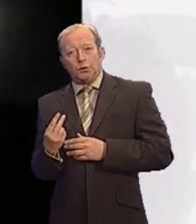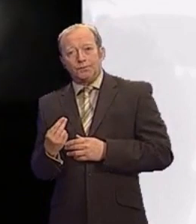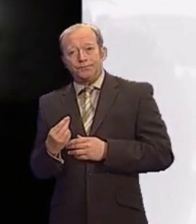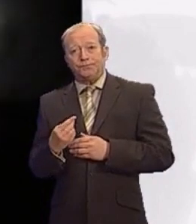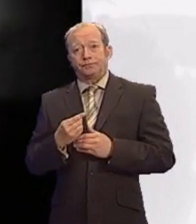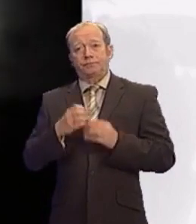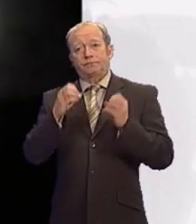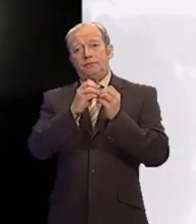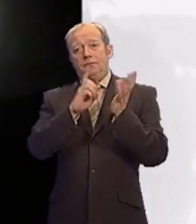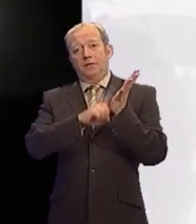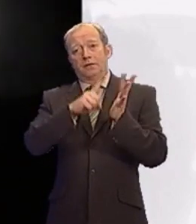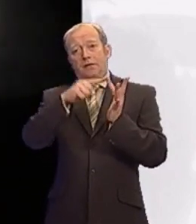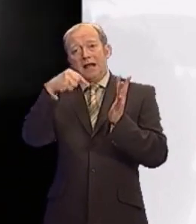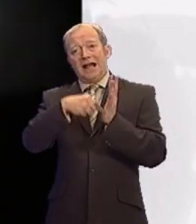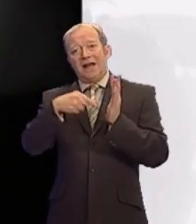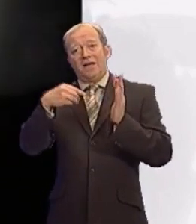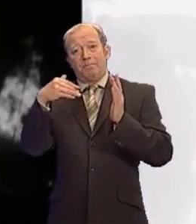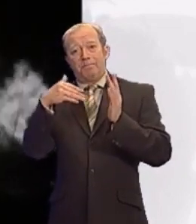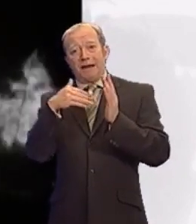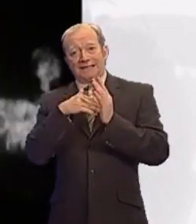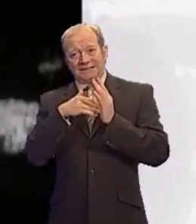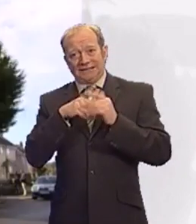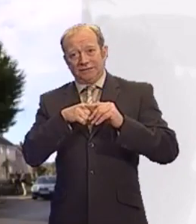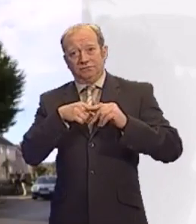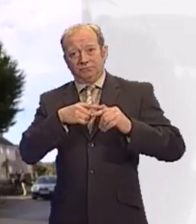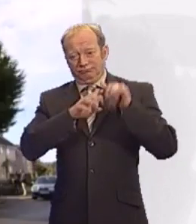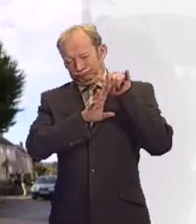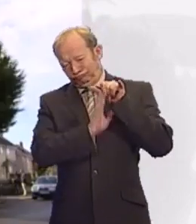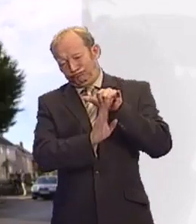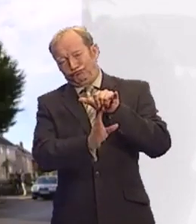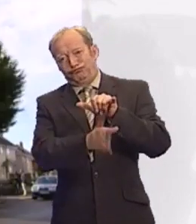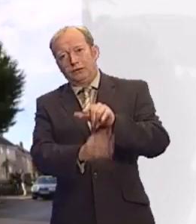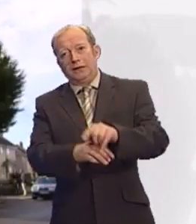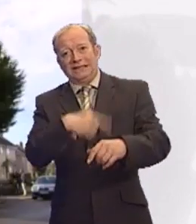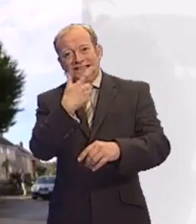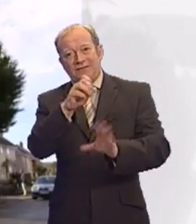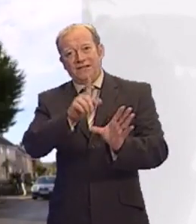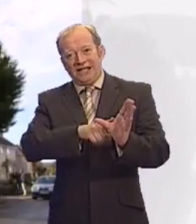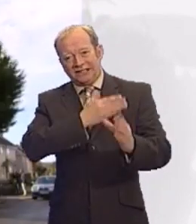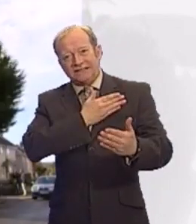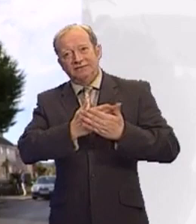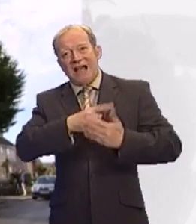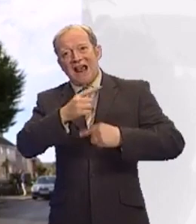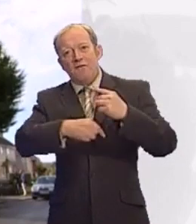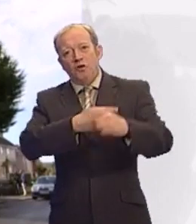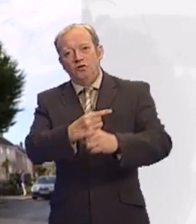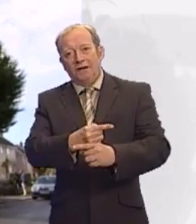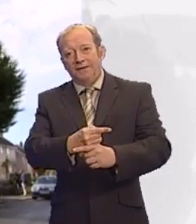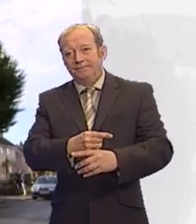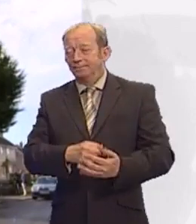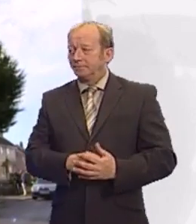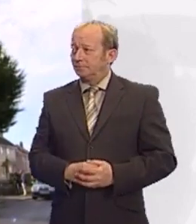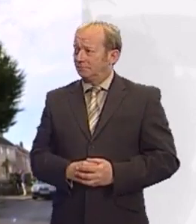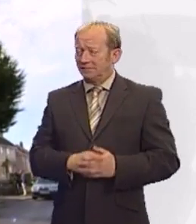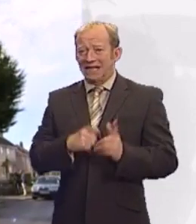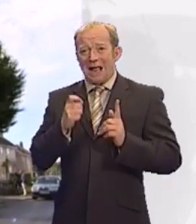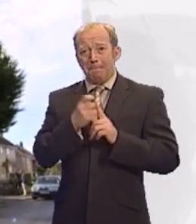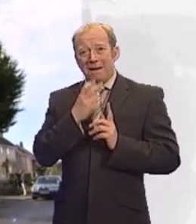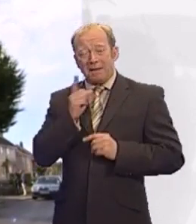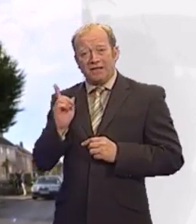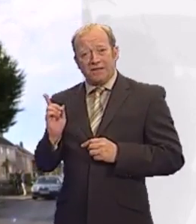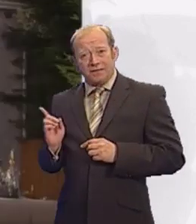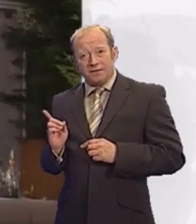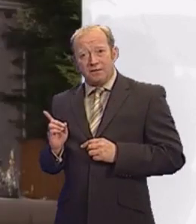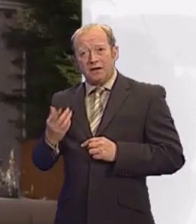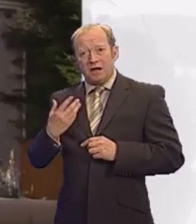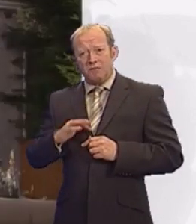on, services to remember the start of the Blitz. And hiding a house, why neighbours in Plymouth are trying to force the owner to lock